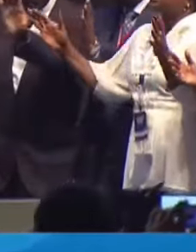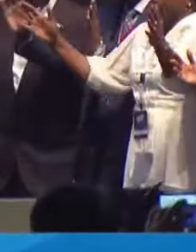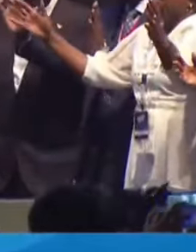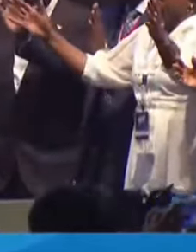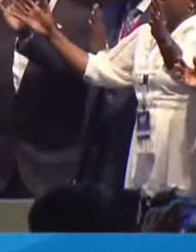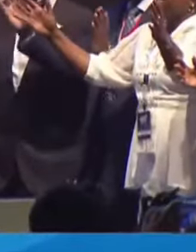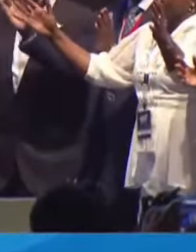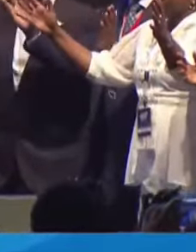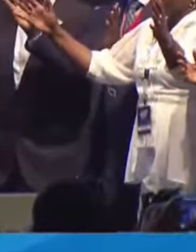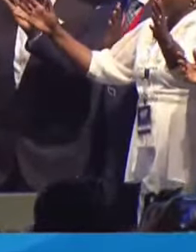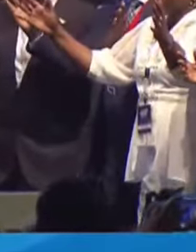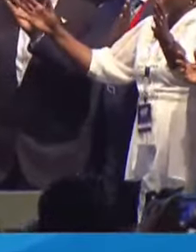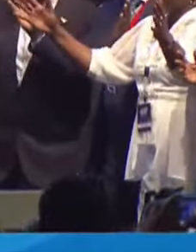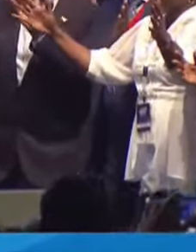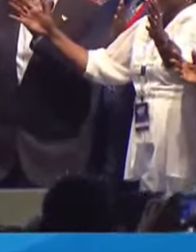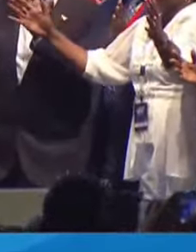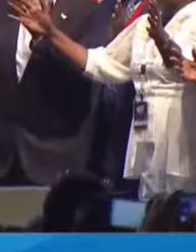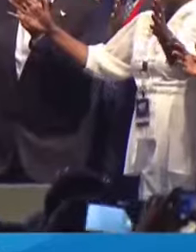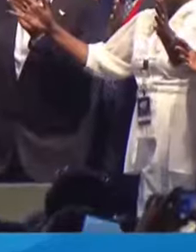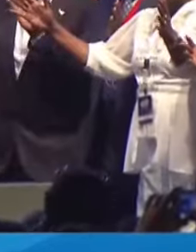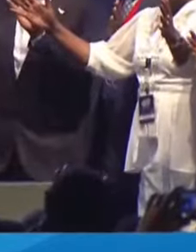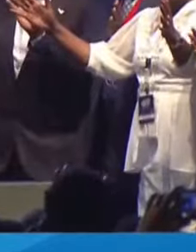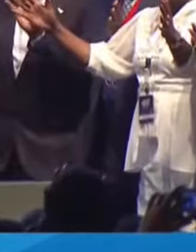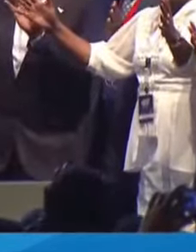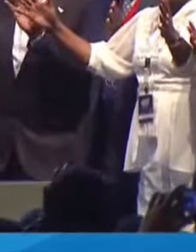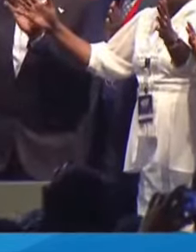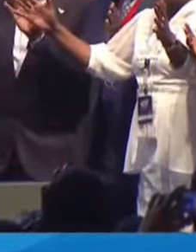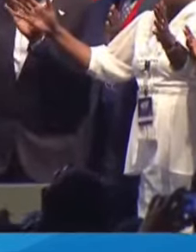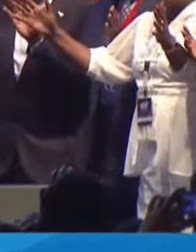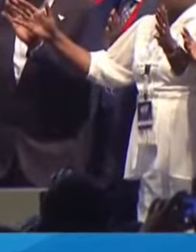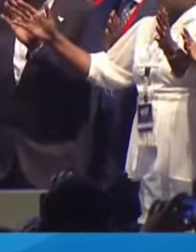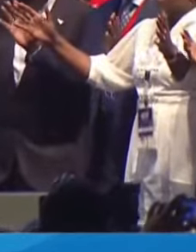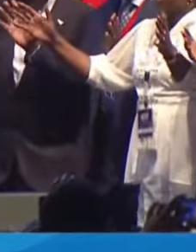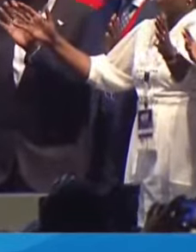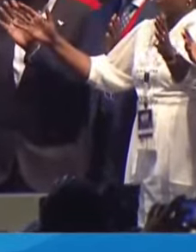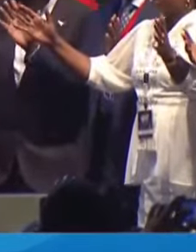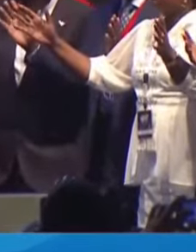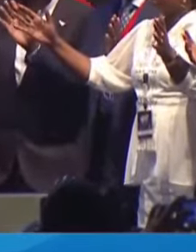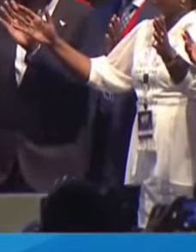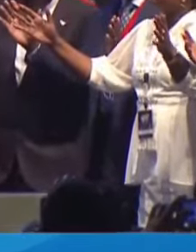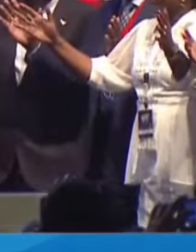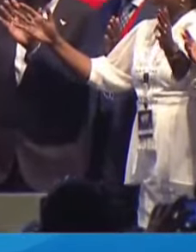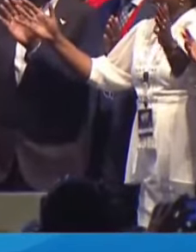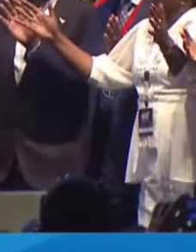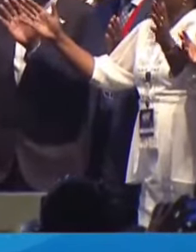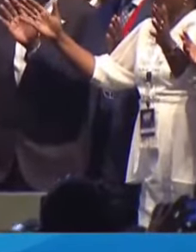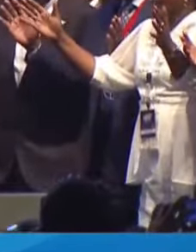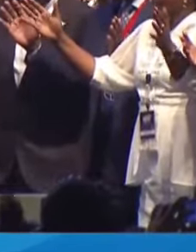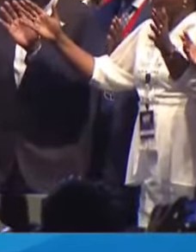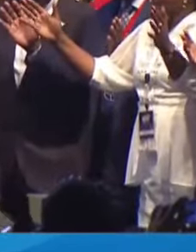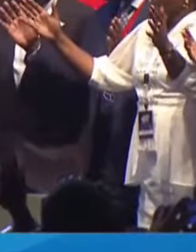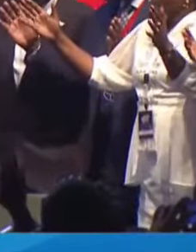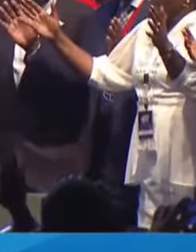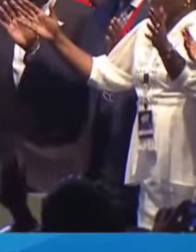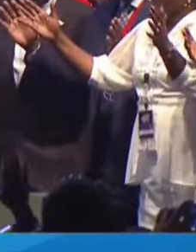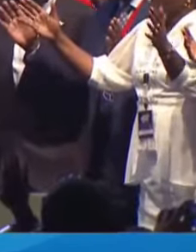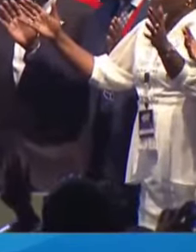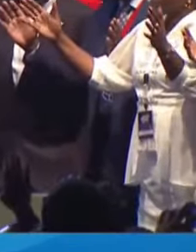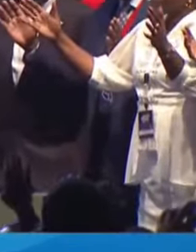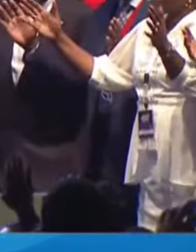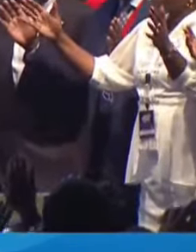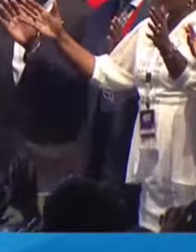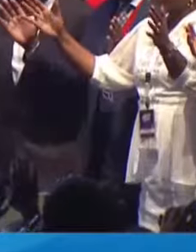on and he's going to bless you with health and strength